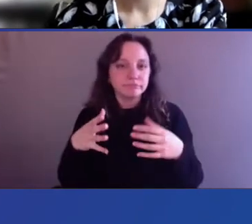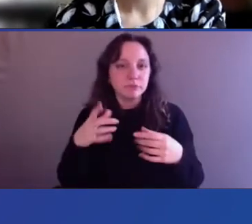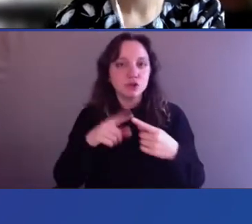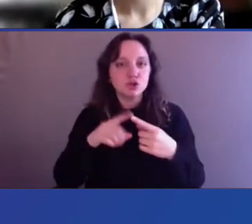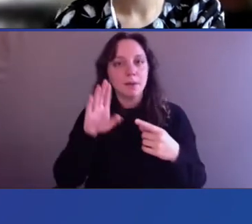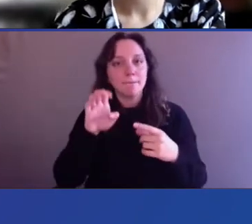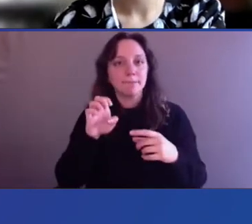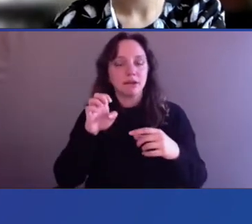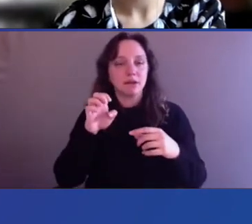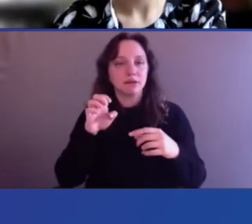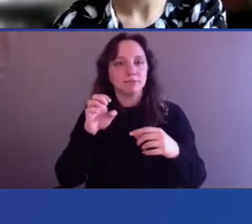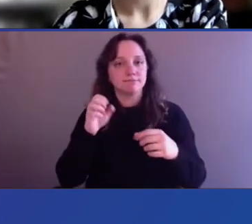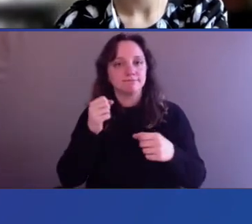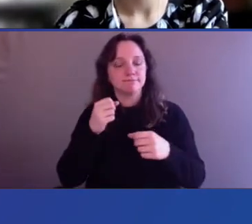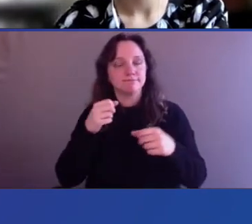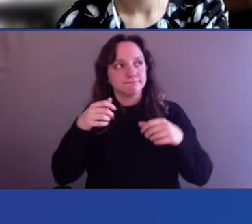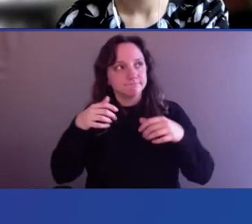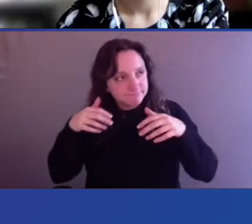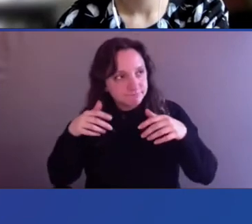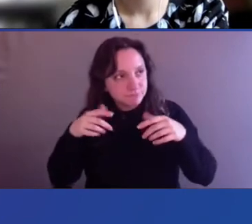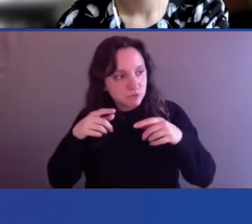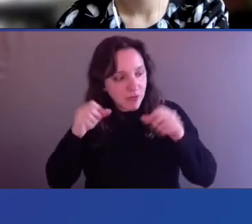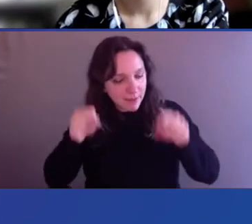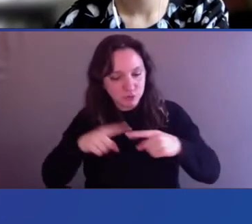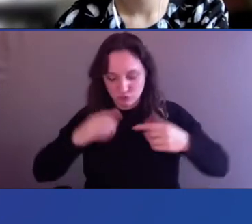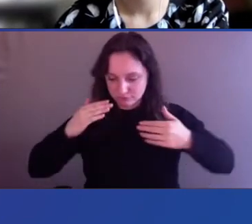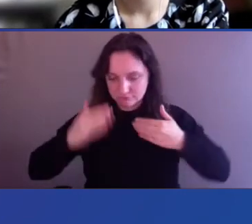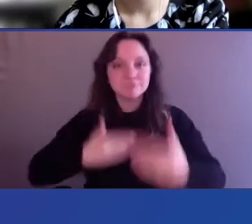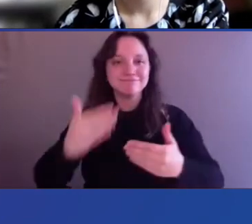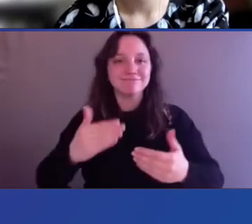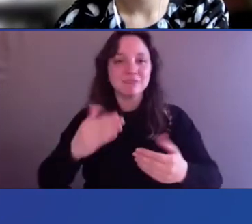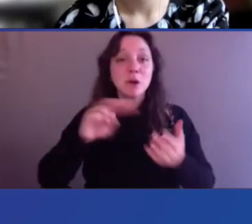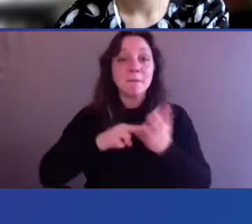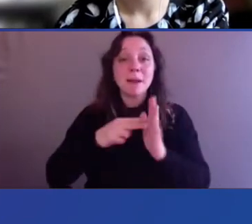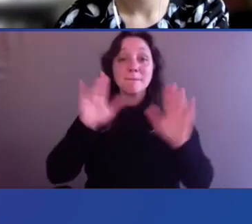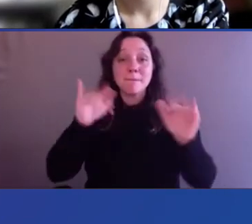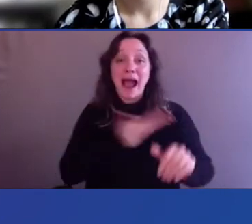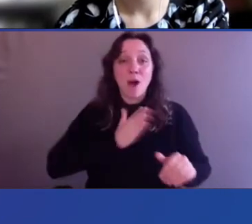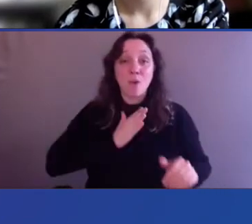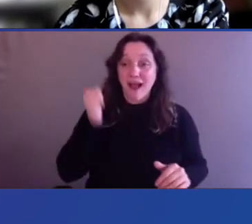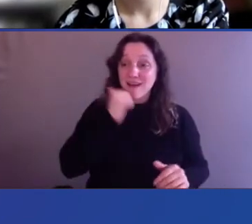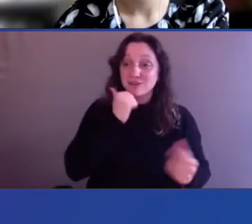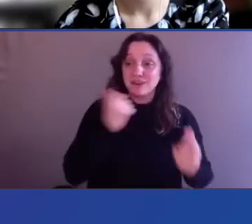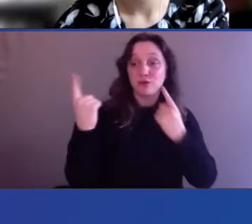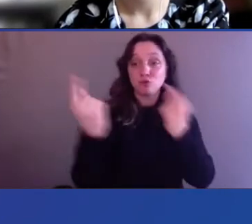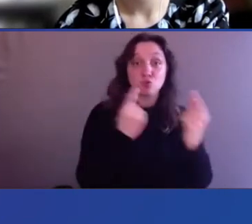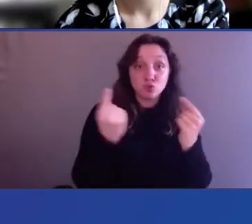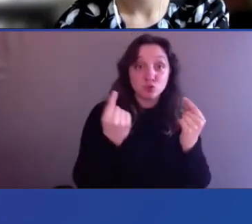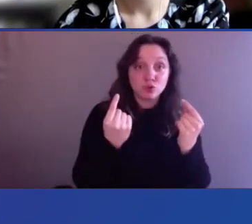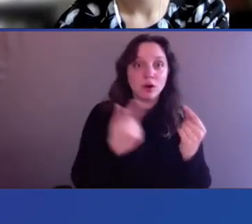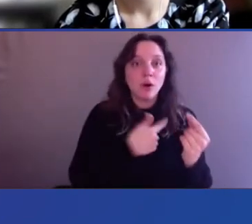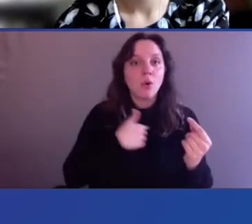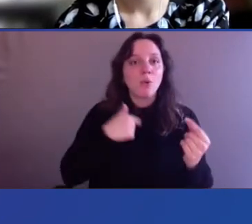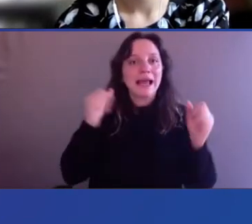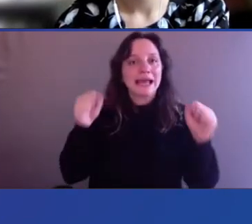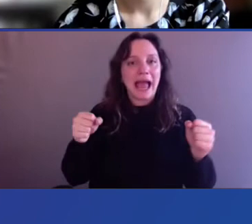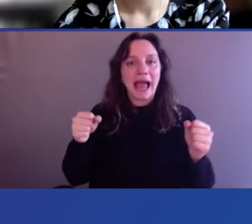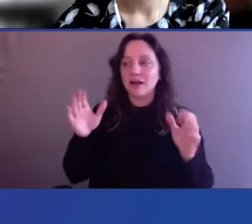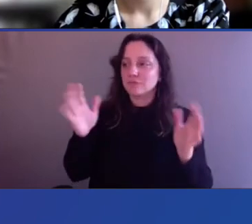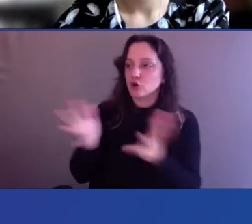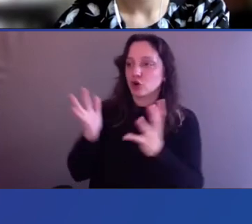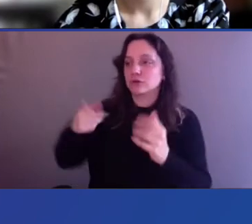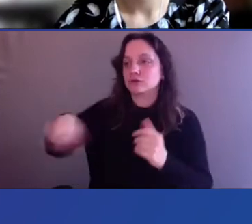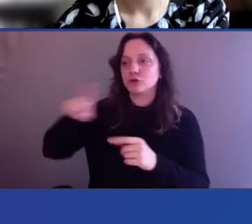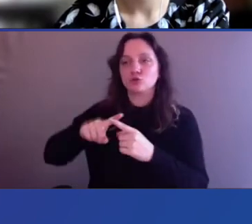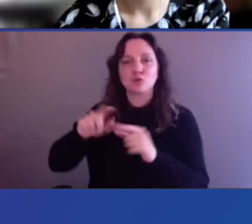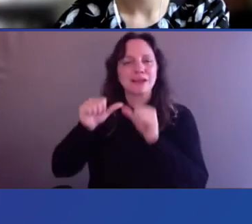different ways that just in our daily actions, we're encouraging Asian Americans to continue advocating. It's not just calling your council